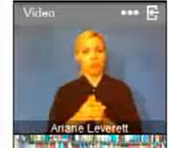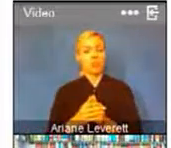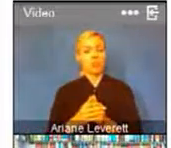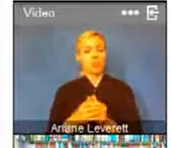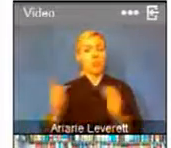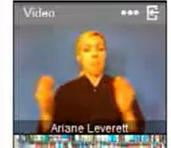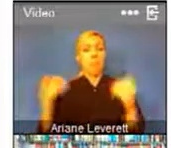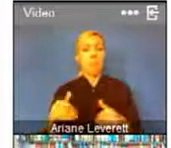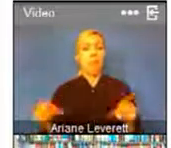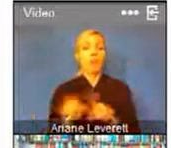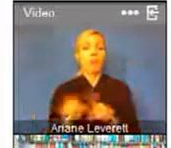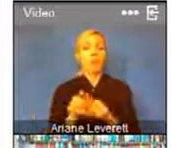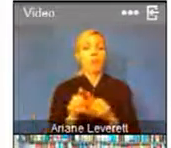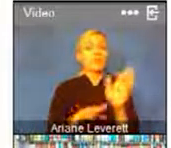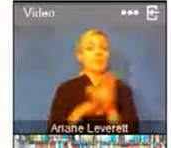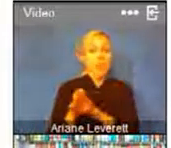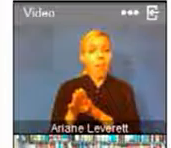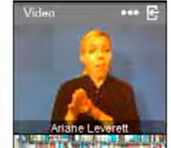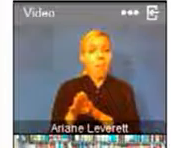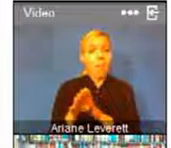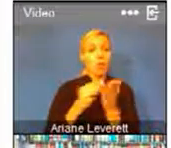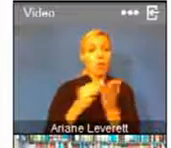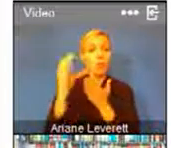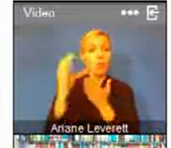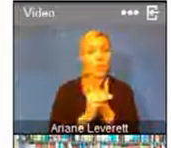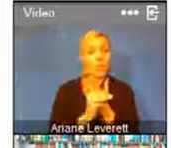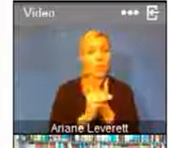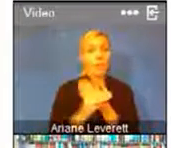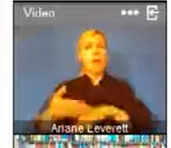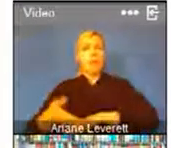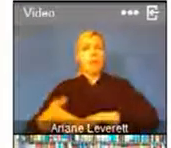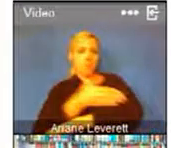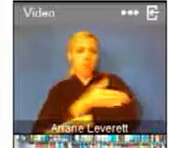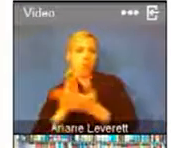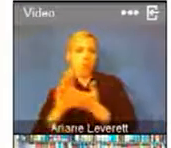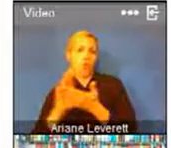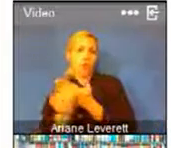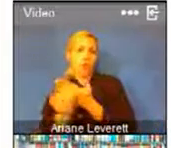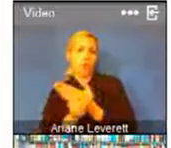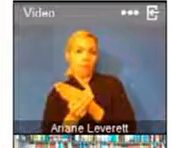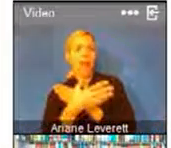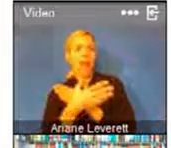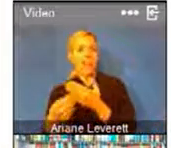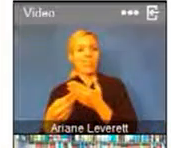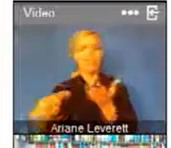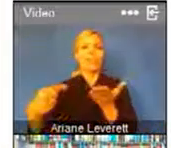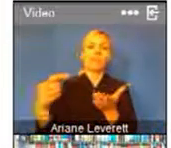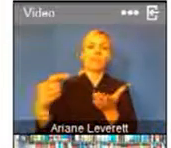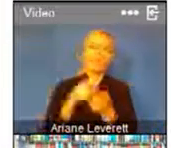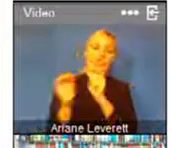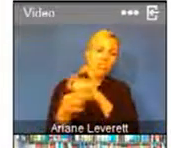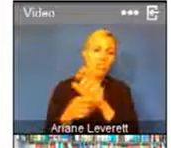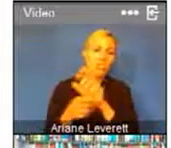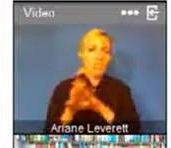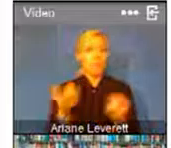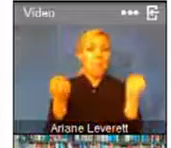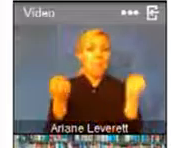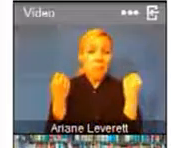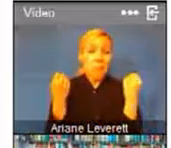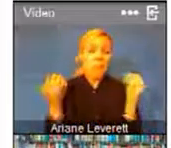the focus was on mother-child interaction for positive play. And here long-time effects after 20 years have